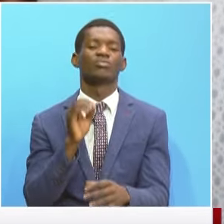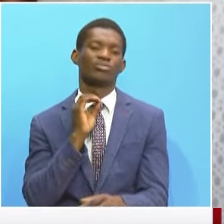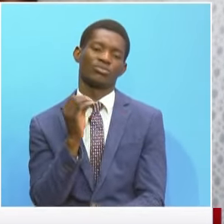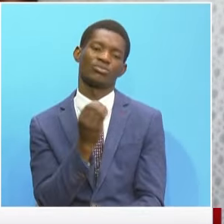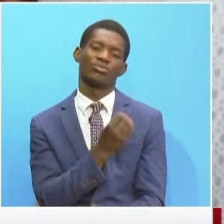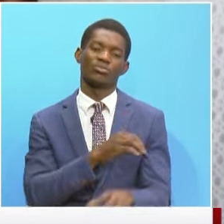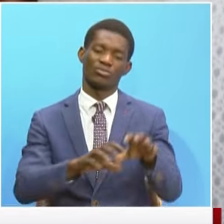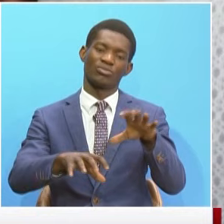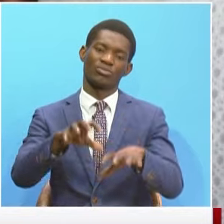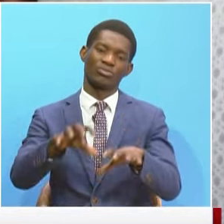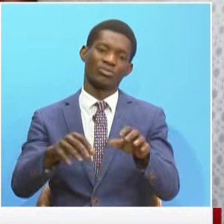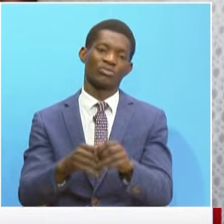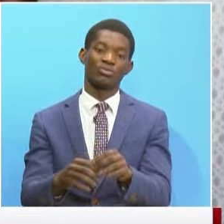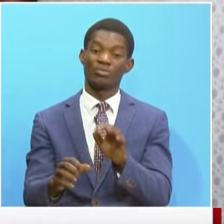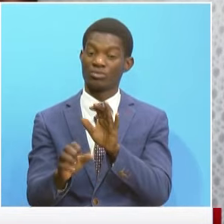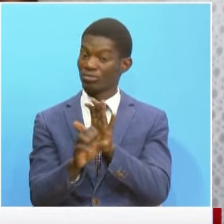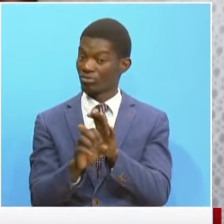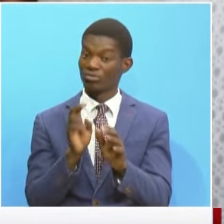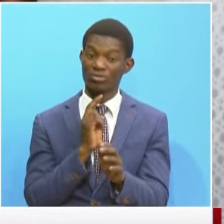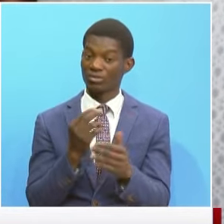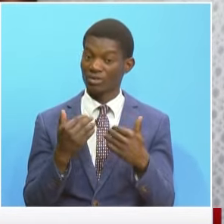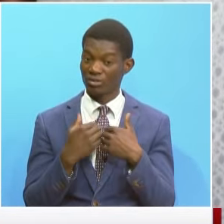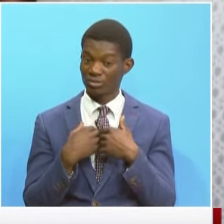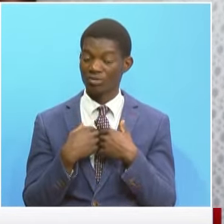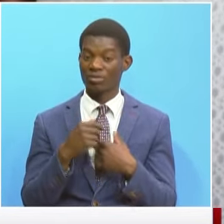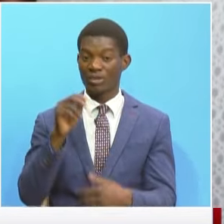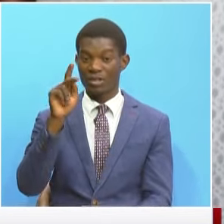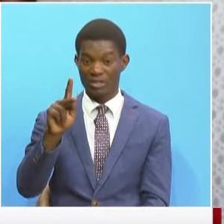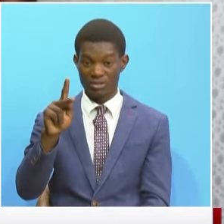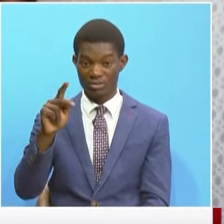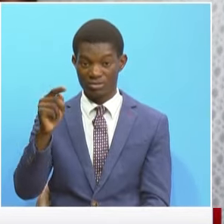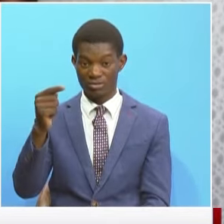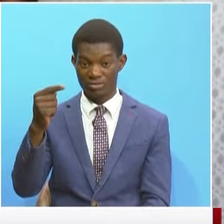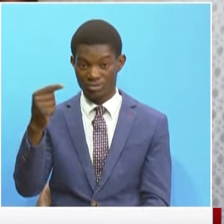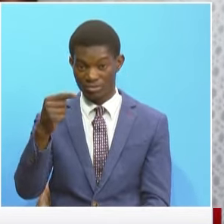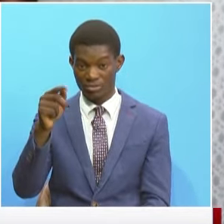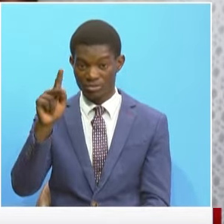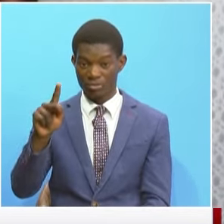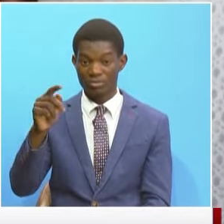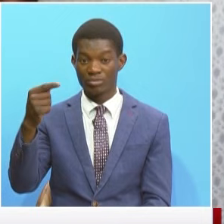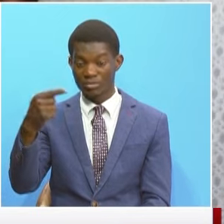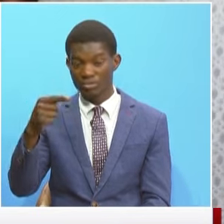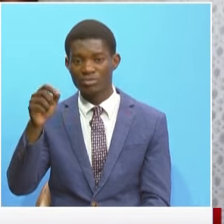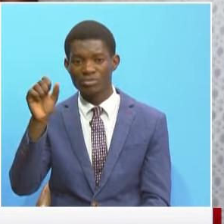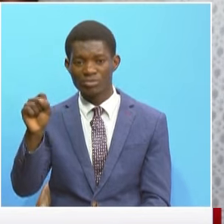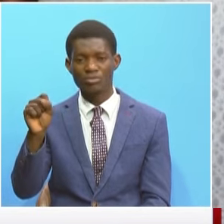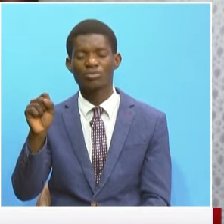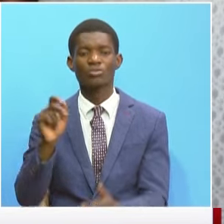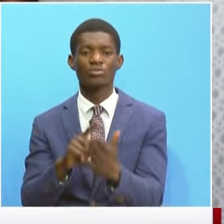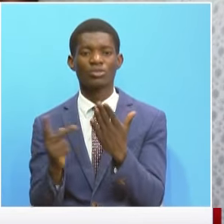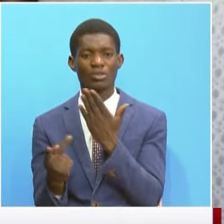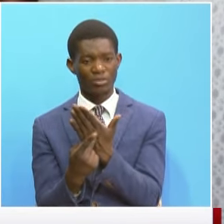the Keeping Girls in School program, where our children that are coming from